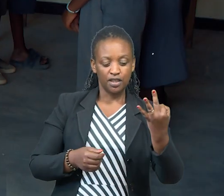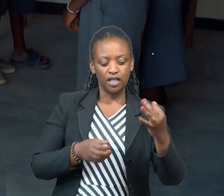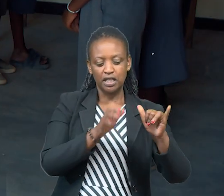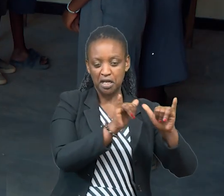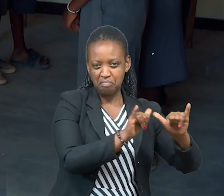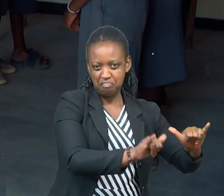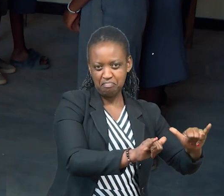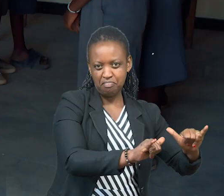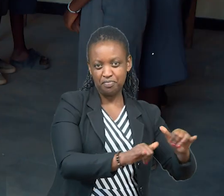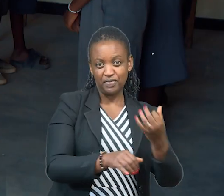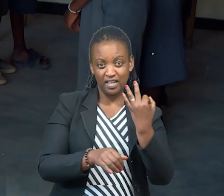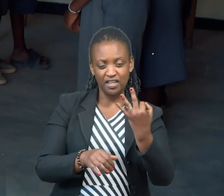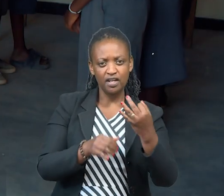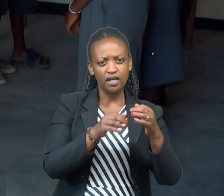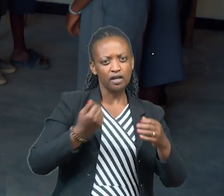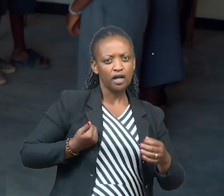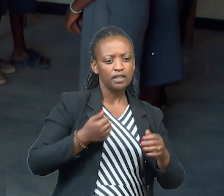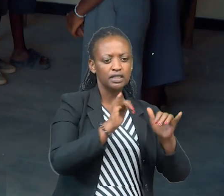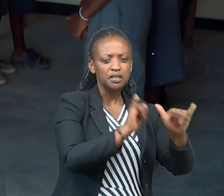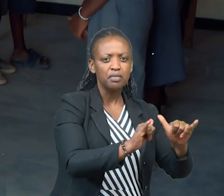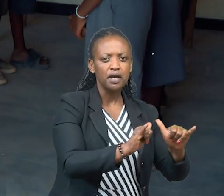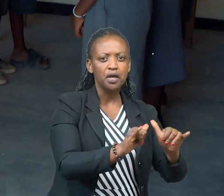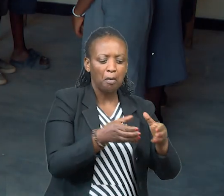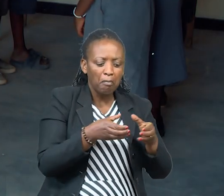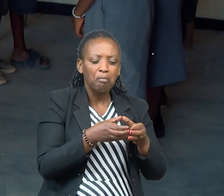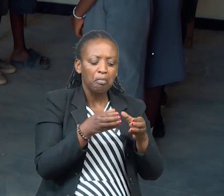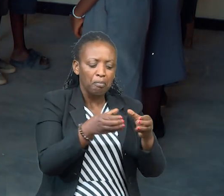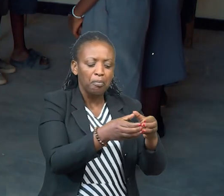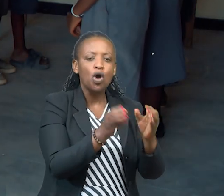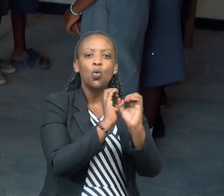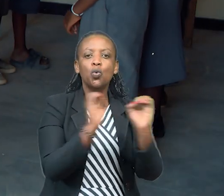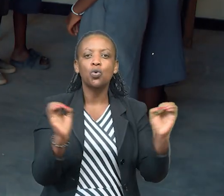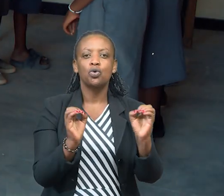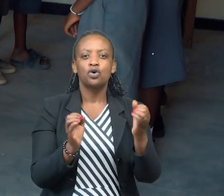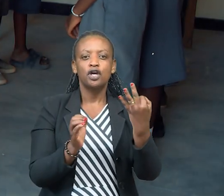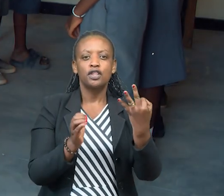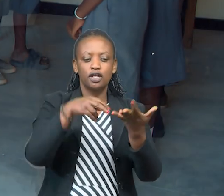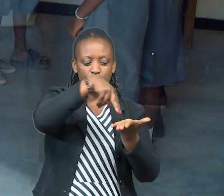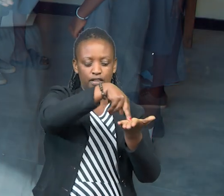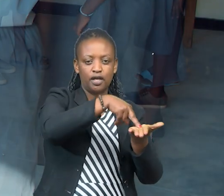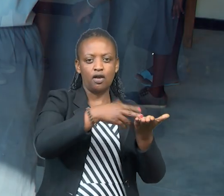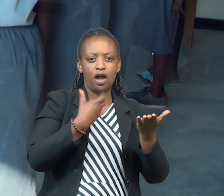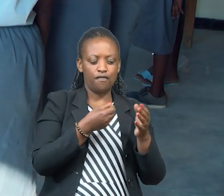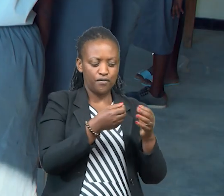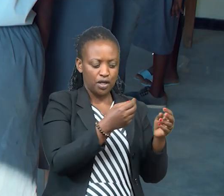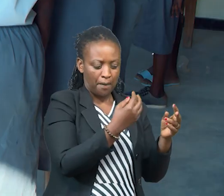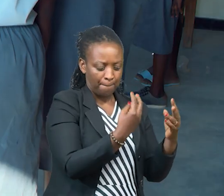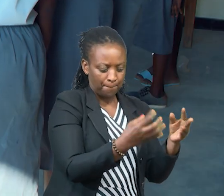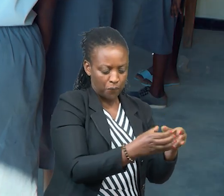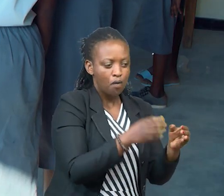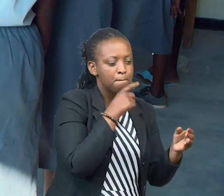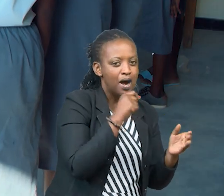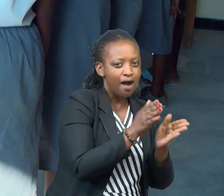3 girls remain, okay? 3 girls remain unpaired, right? So 3 girls stand here. So we have